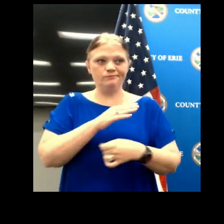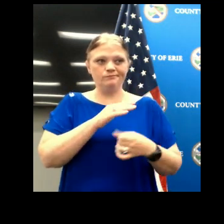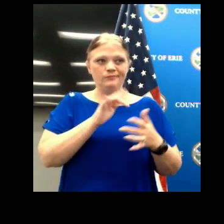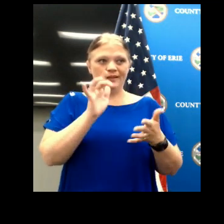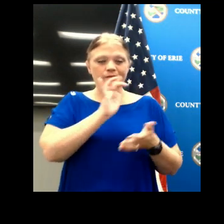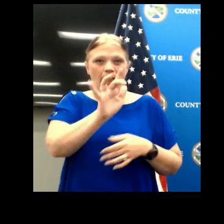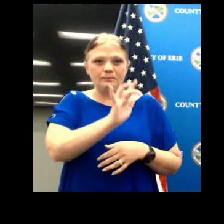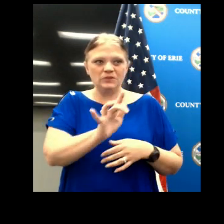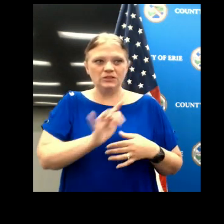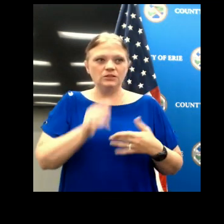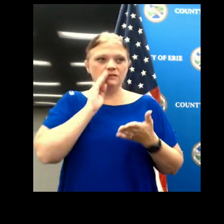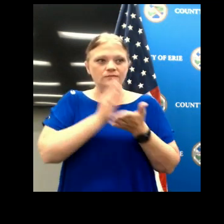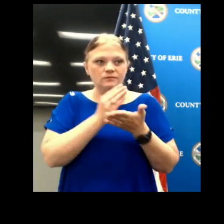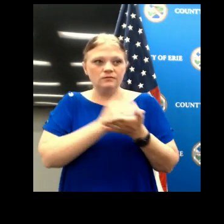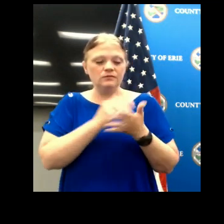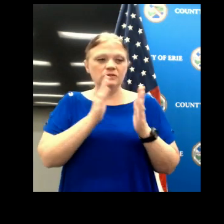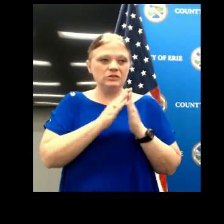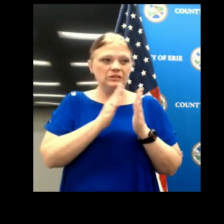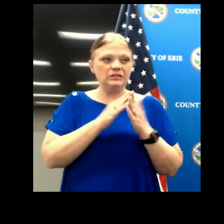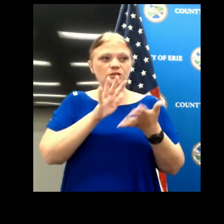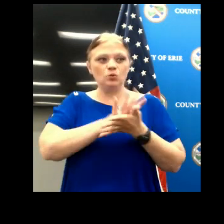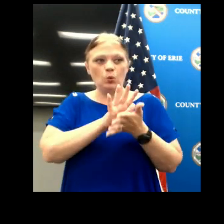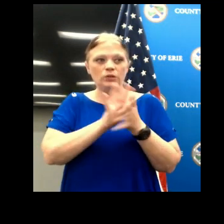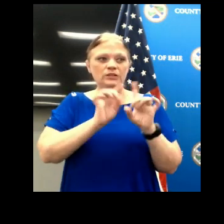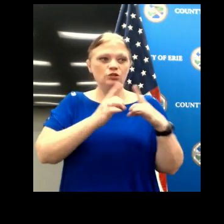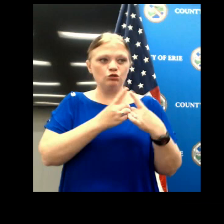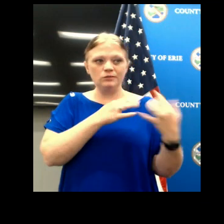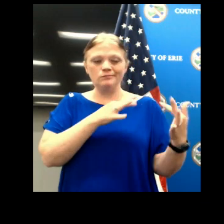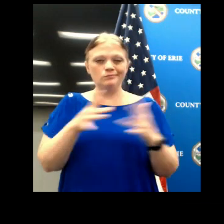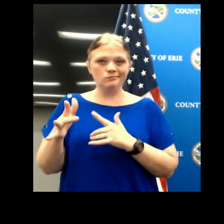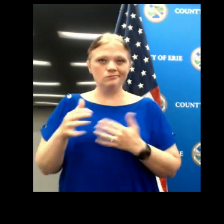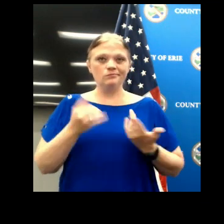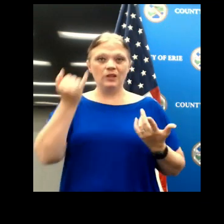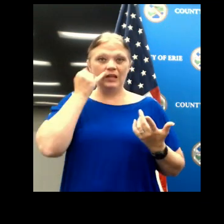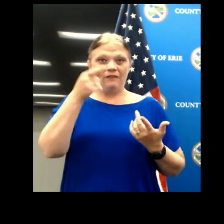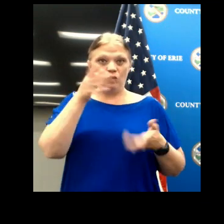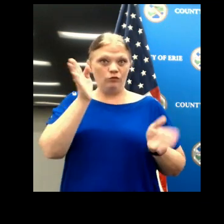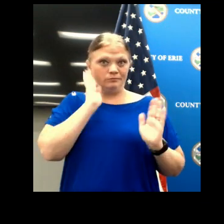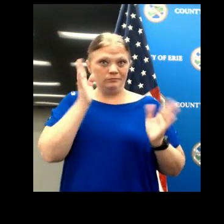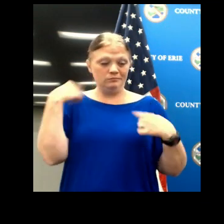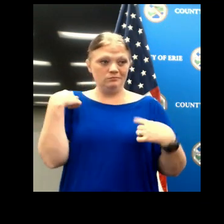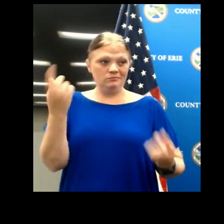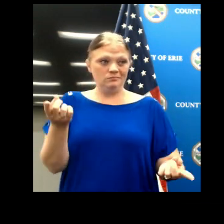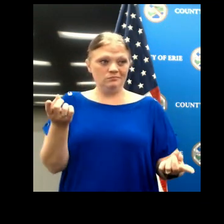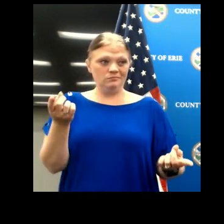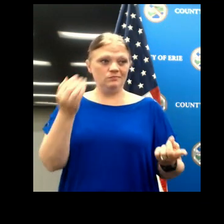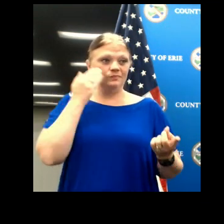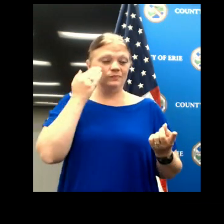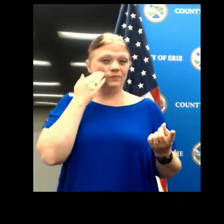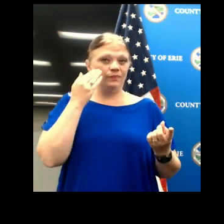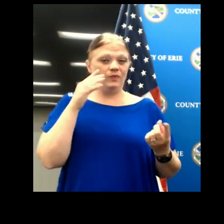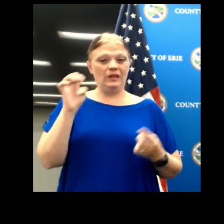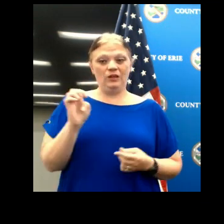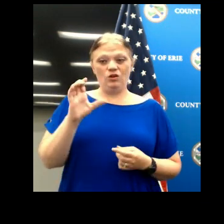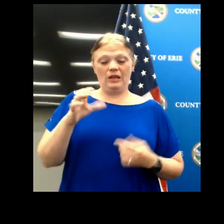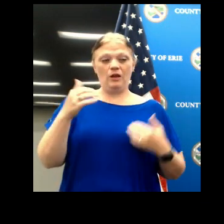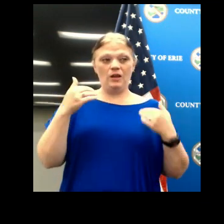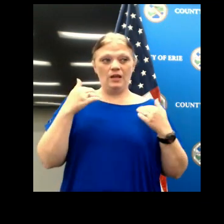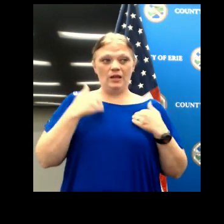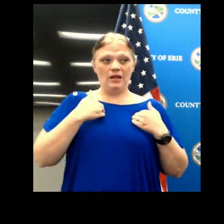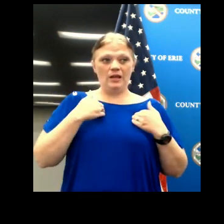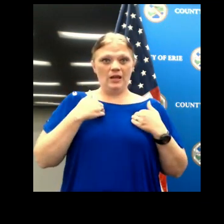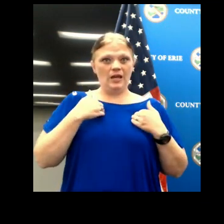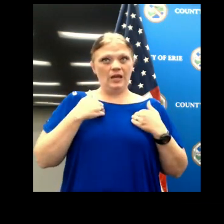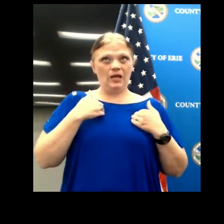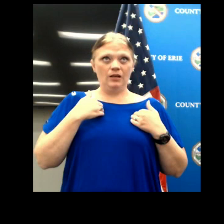governments, such as cities, towns, villages, and school districts. And if you've been paying attention, you know that not only does Erie County have a